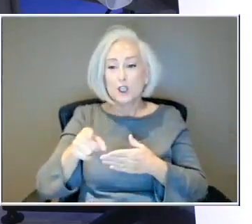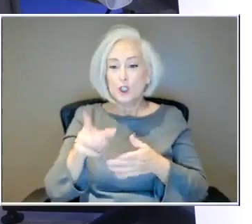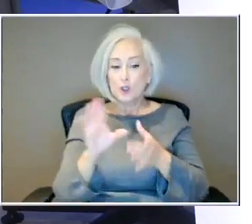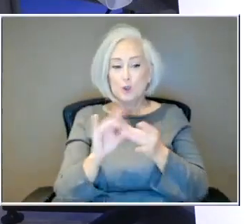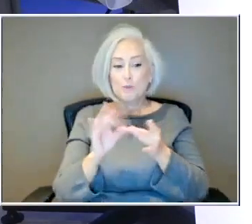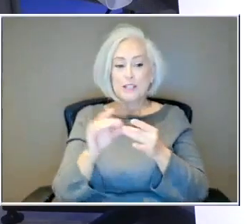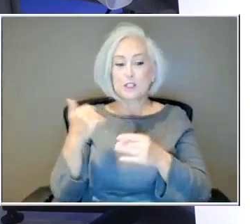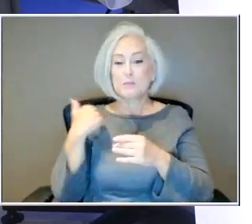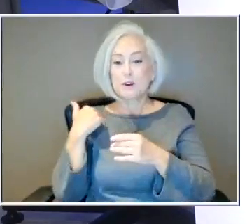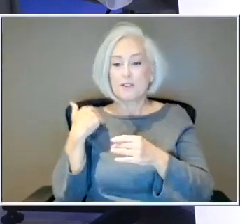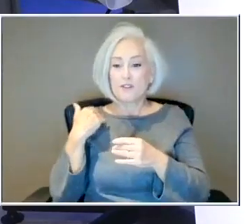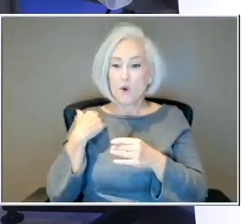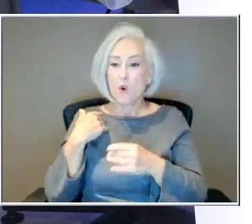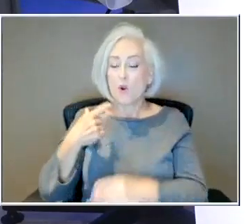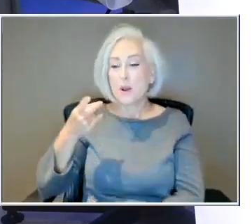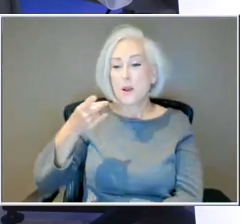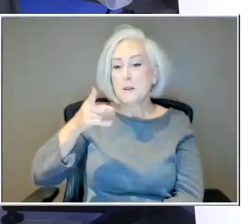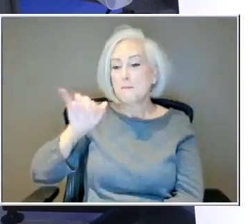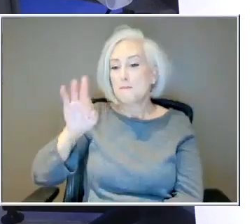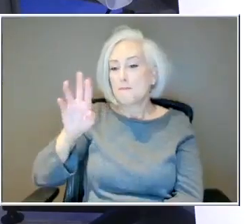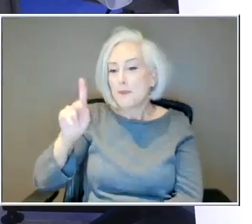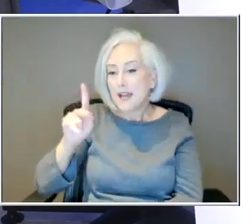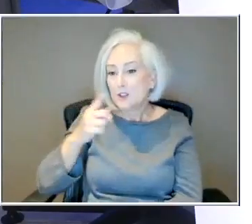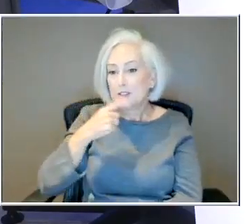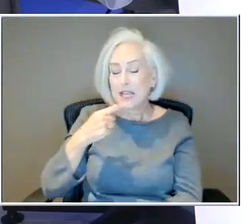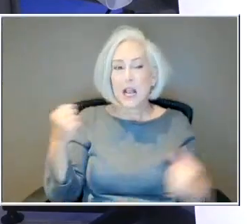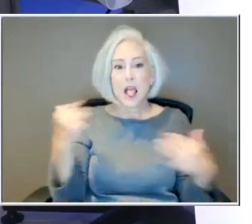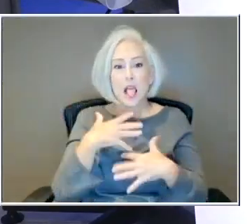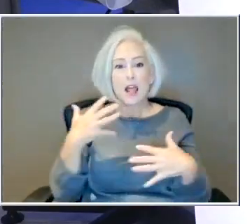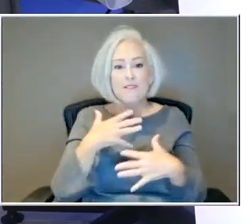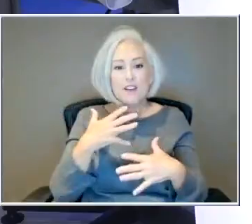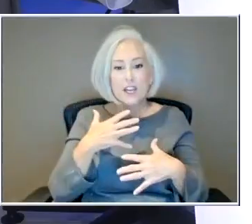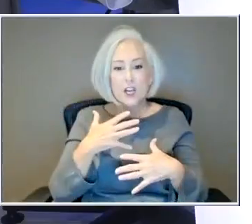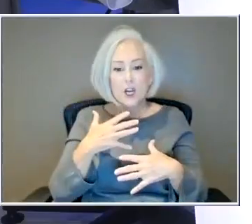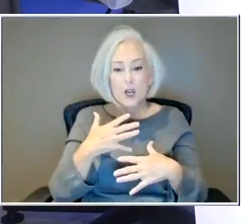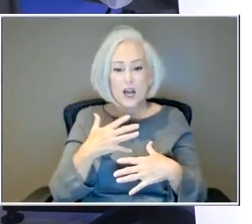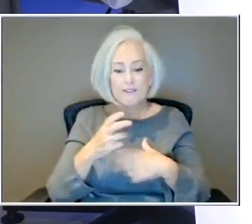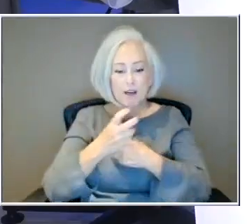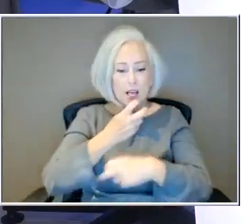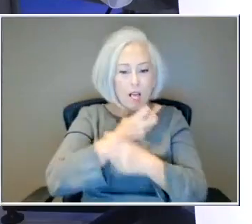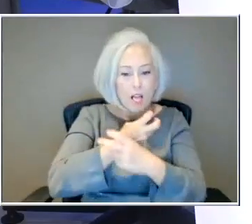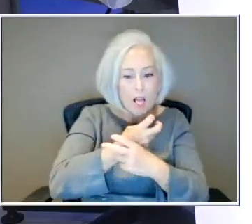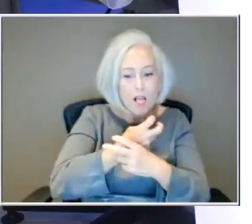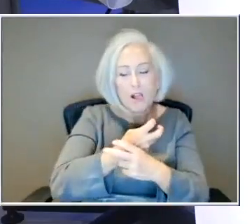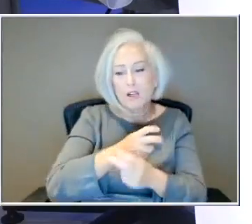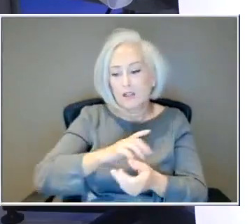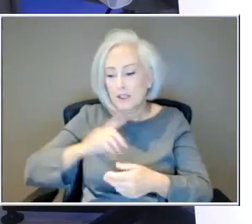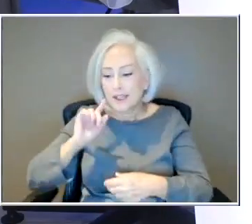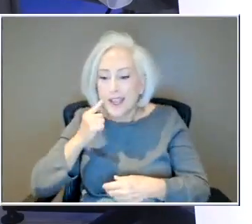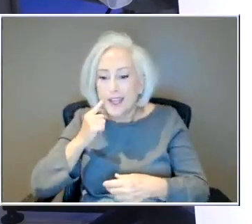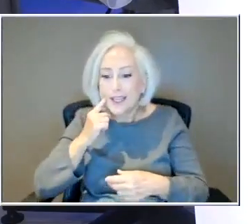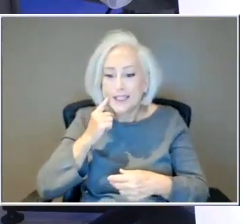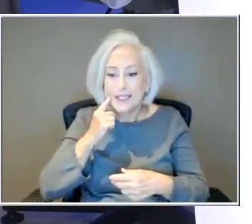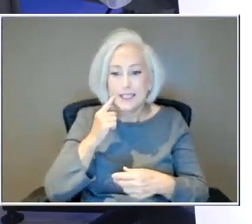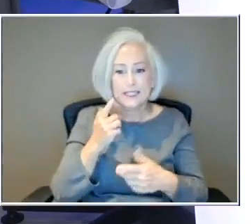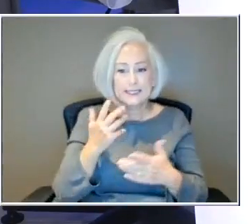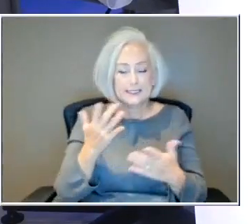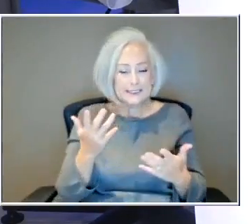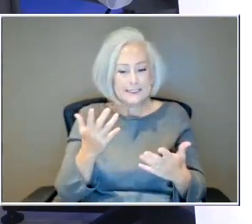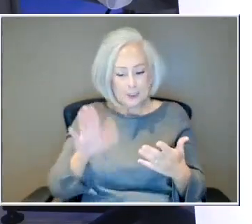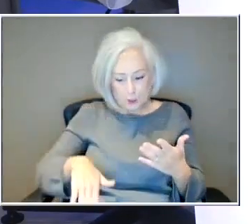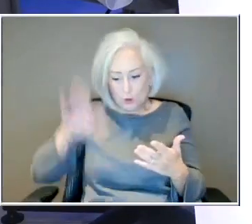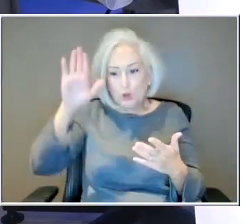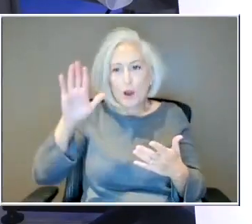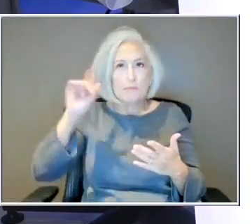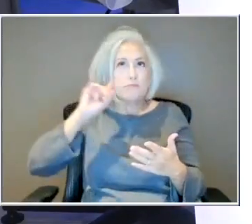but Patrick says he grew up with those fears of the tainted and tampered with urban legends of candy being tampered with. Is that really